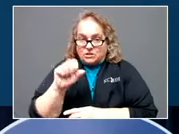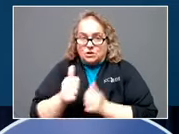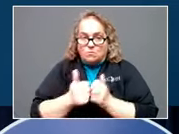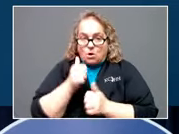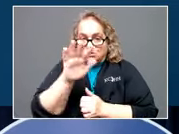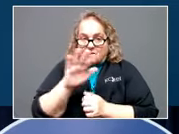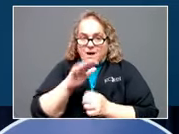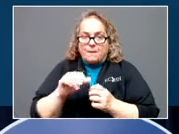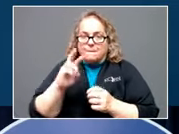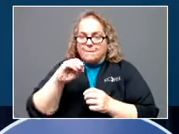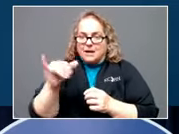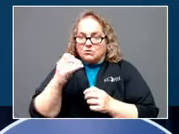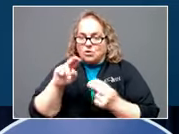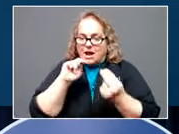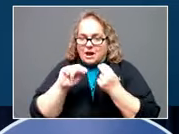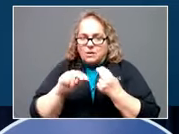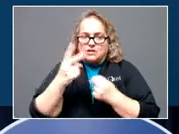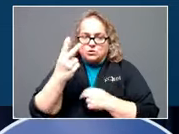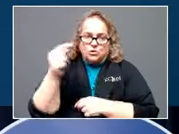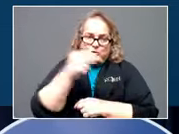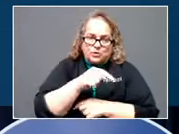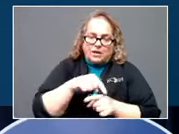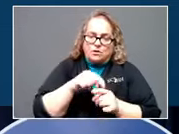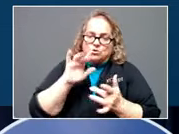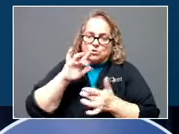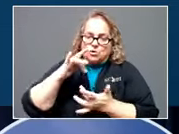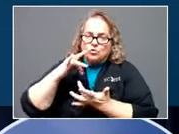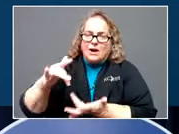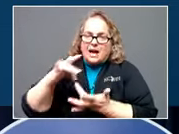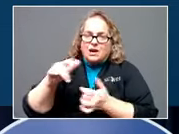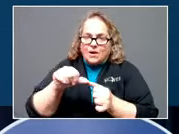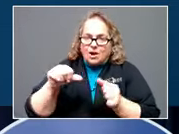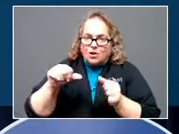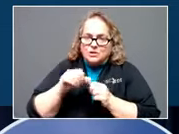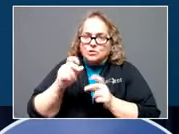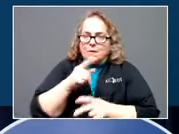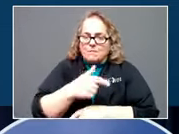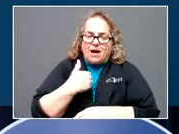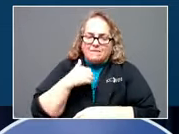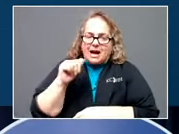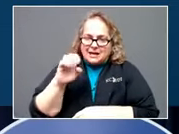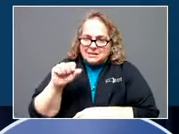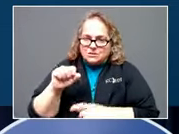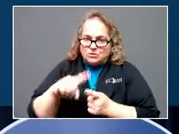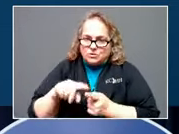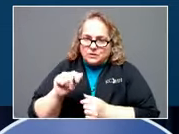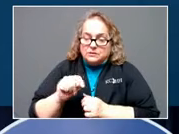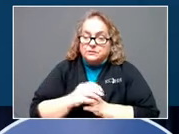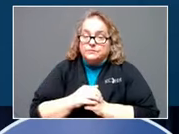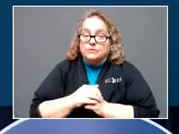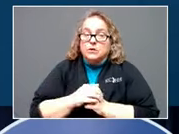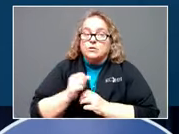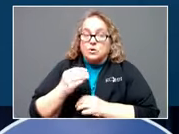put 2 down in the tornado affected areas so that folks down there had access to it. So they will have 550